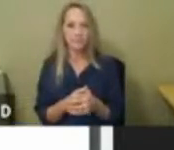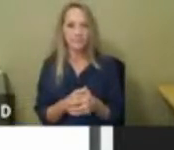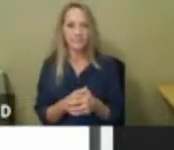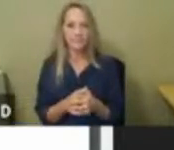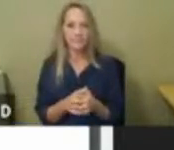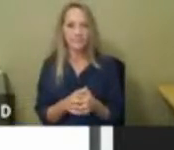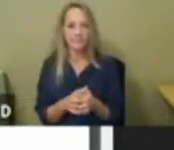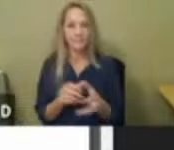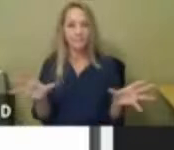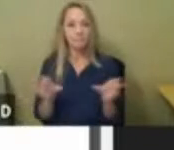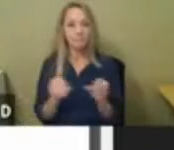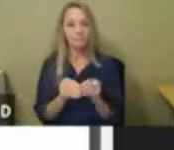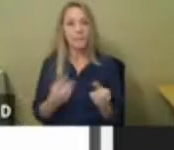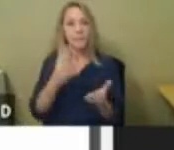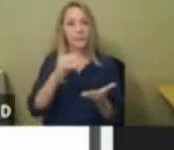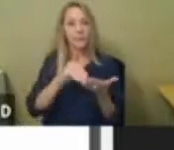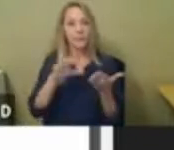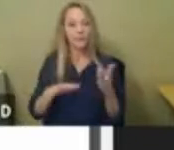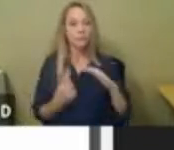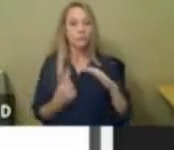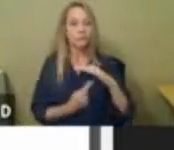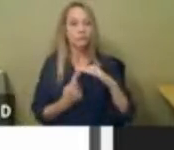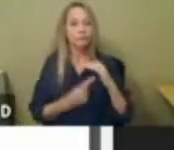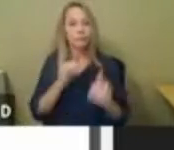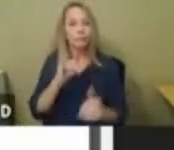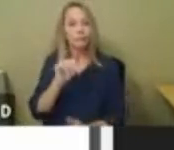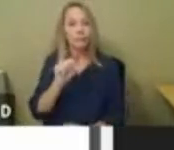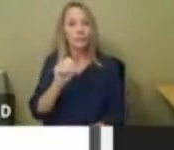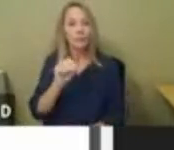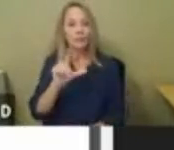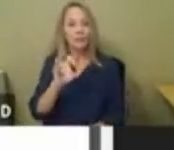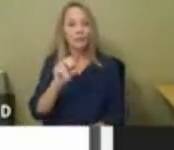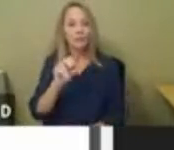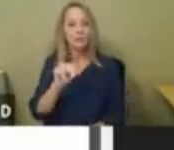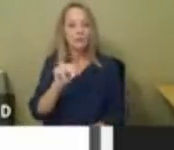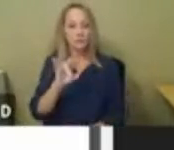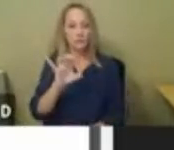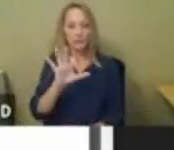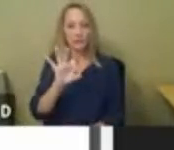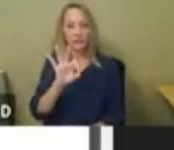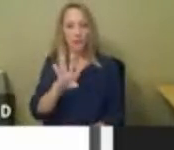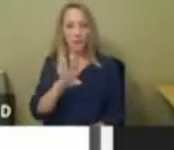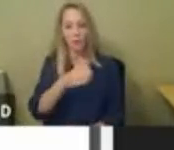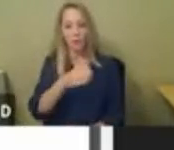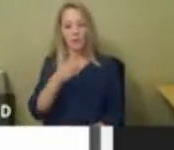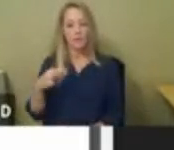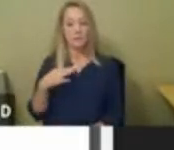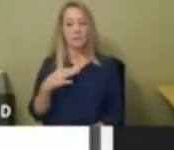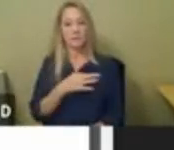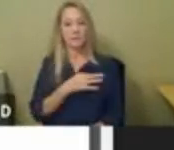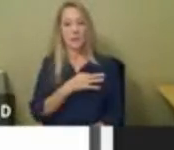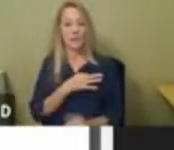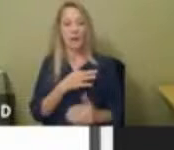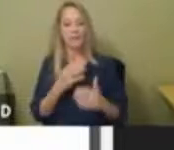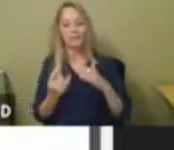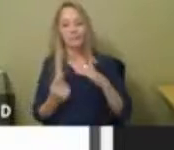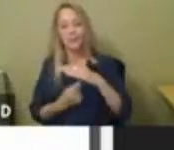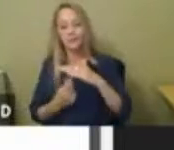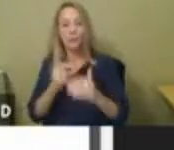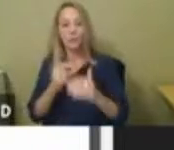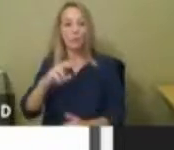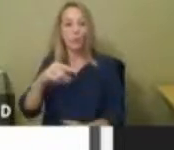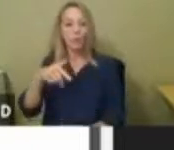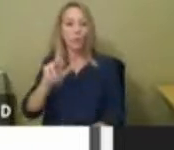The number of students in isolation is 794 or quarantine. The number of staff in isolation or quarantine is